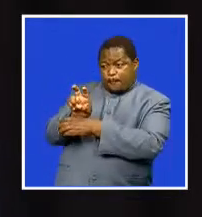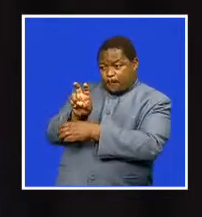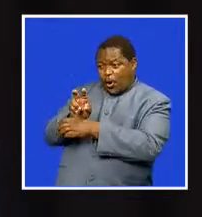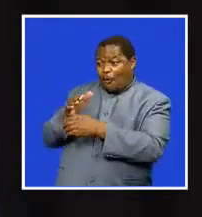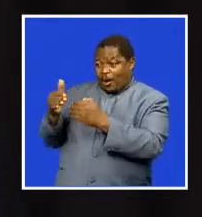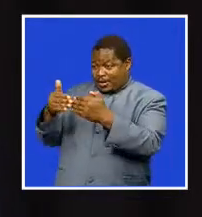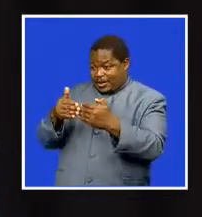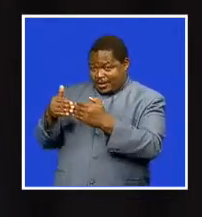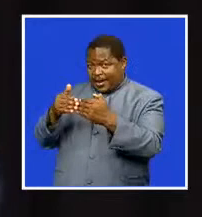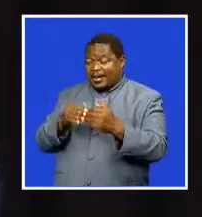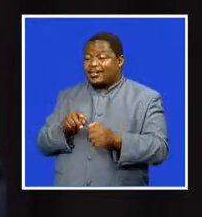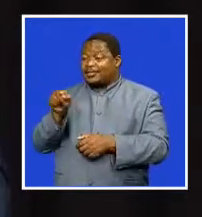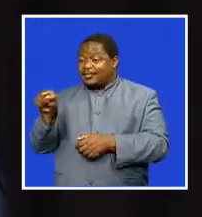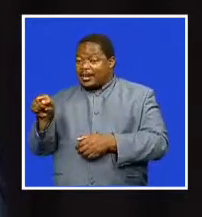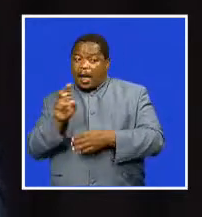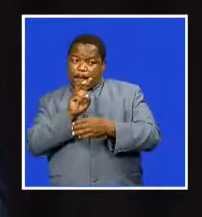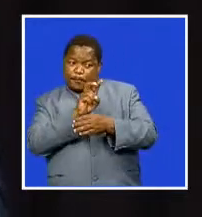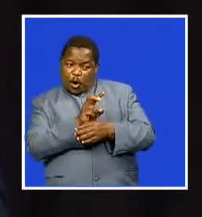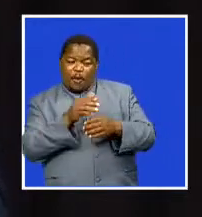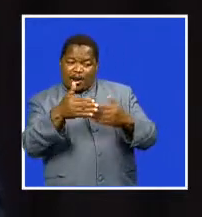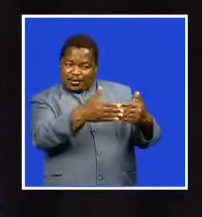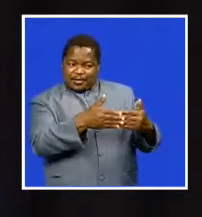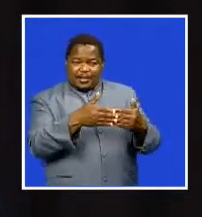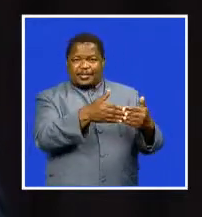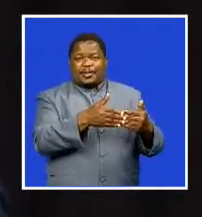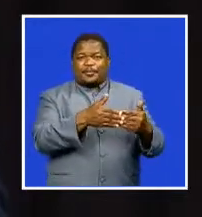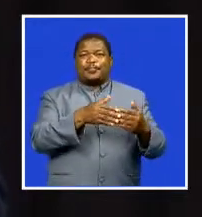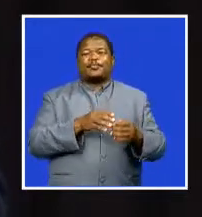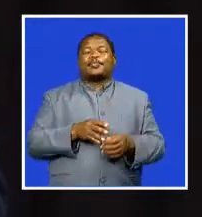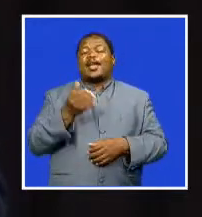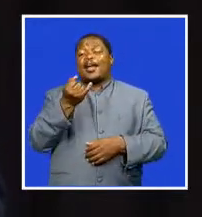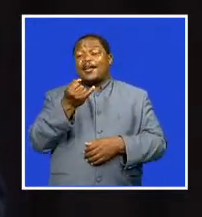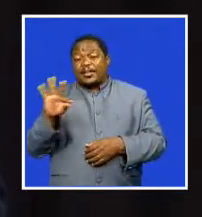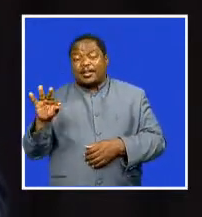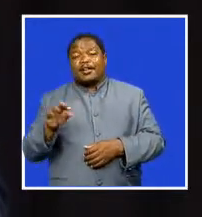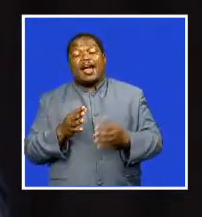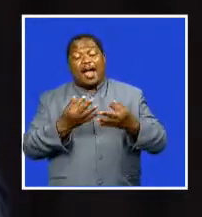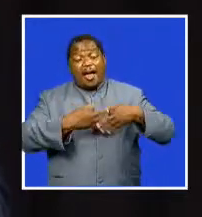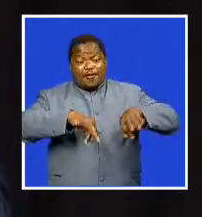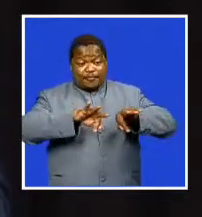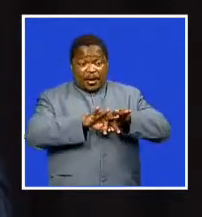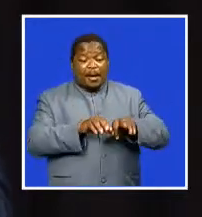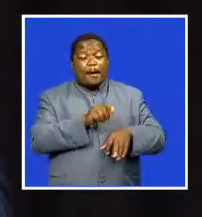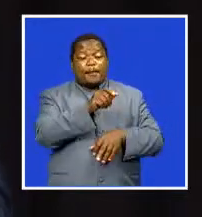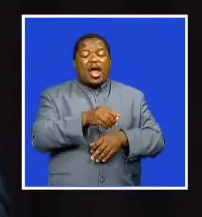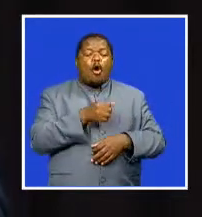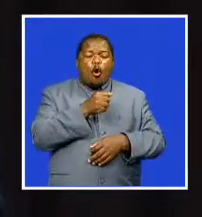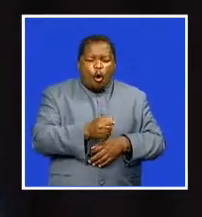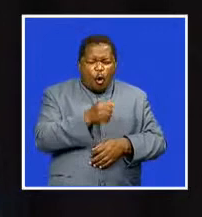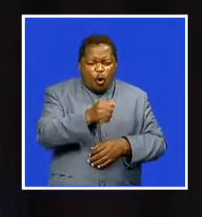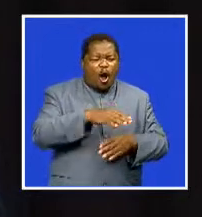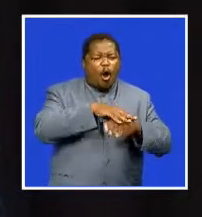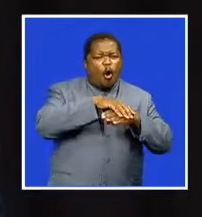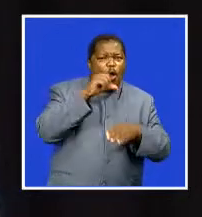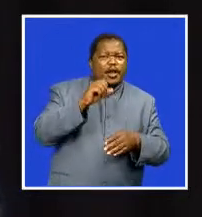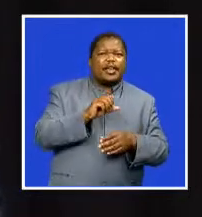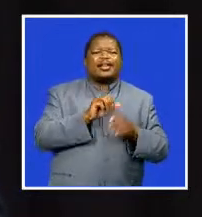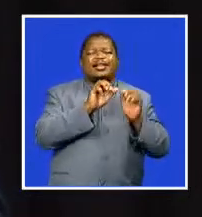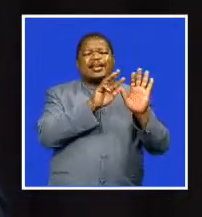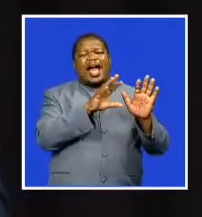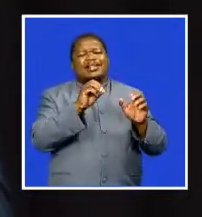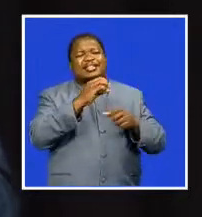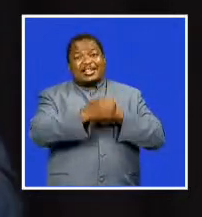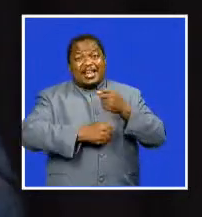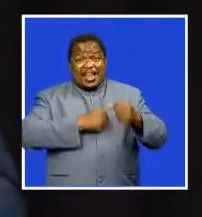ukuthi mkhulu wakho lona 90 years nangaba sekhona malume wakho gogo